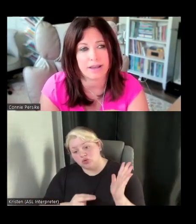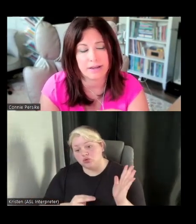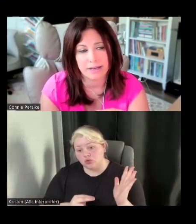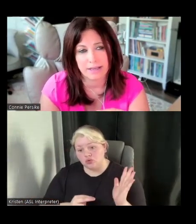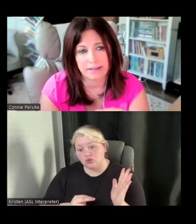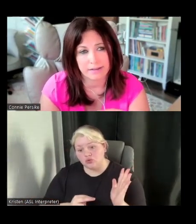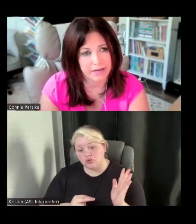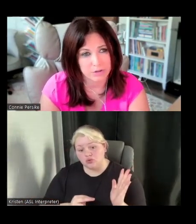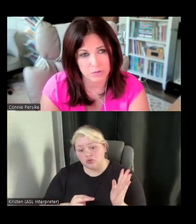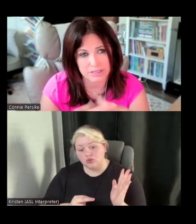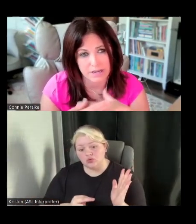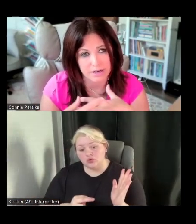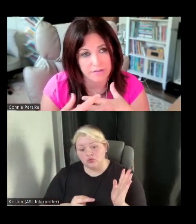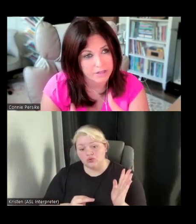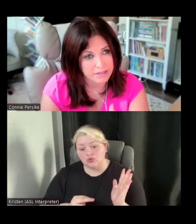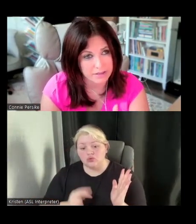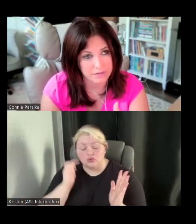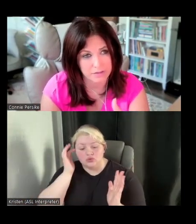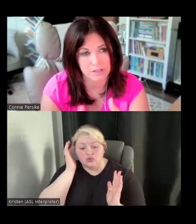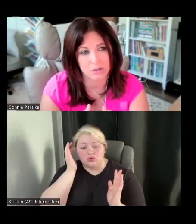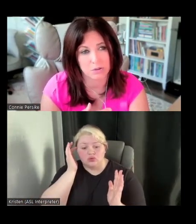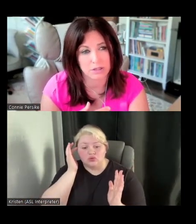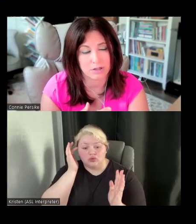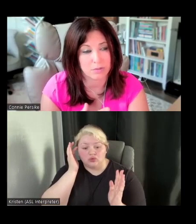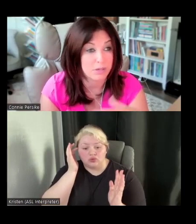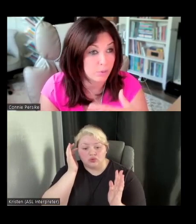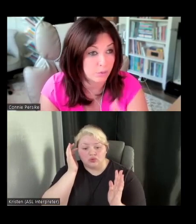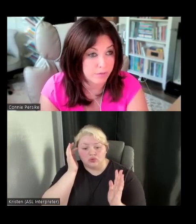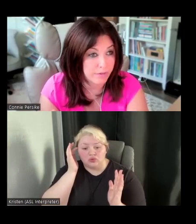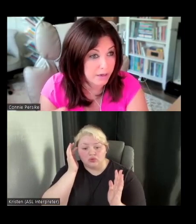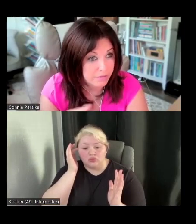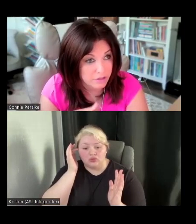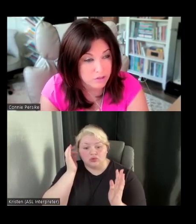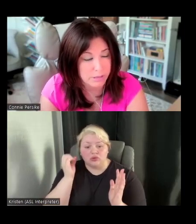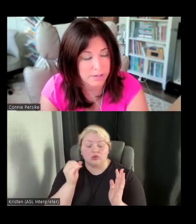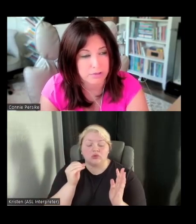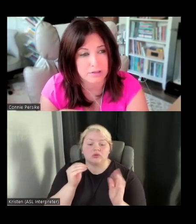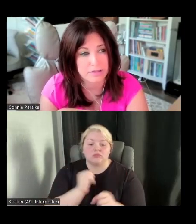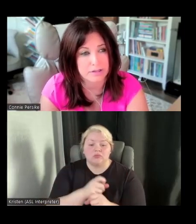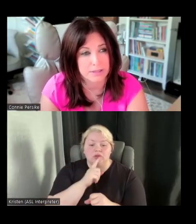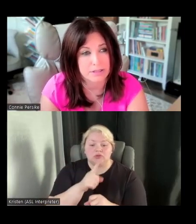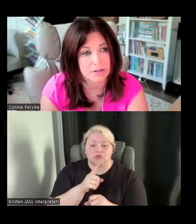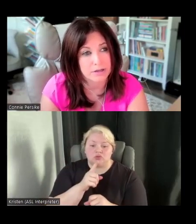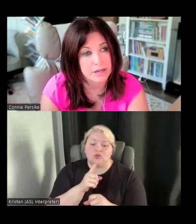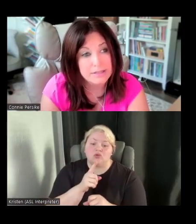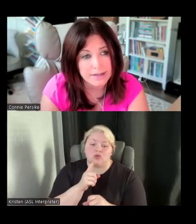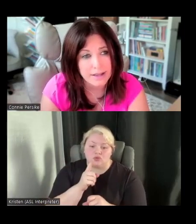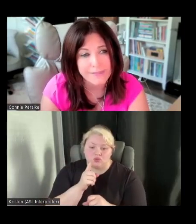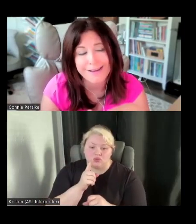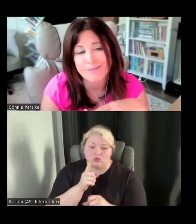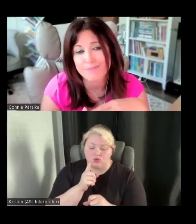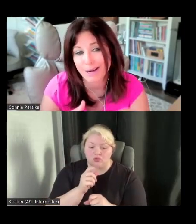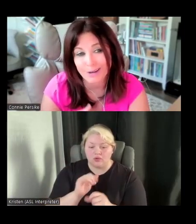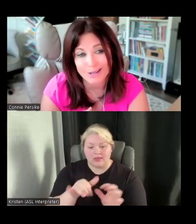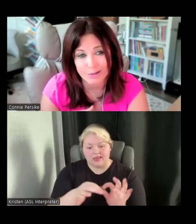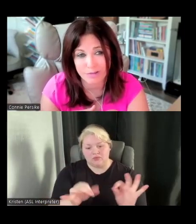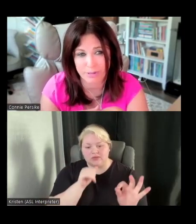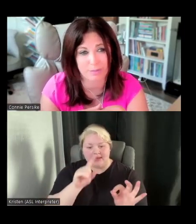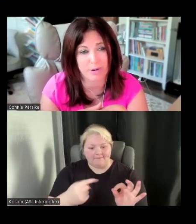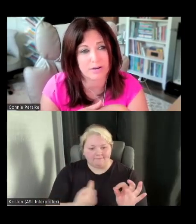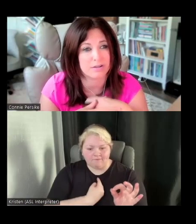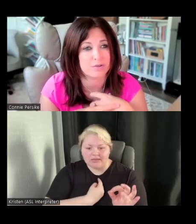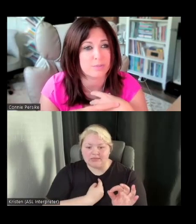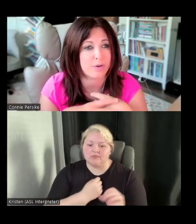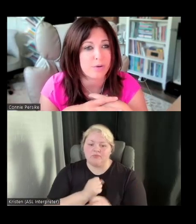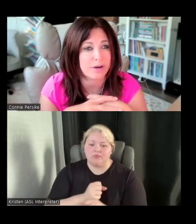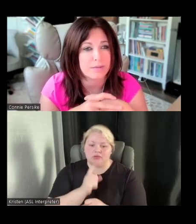sure that the language was not offensive to, people who've had functional behavioral assessments conducted on them, parents who have been